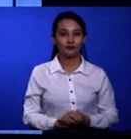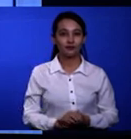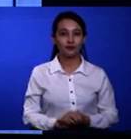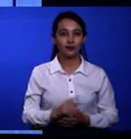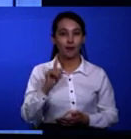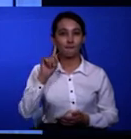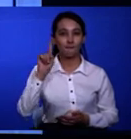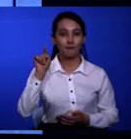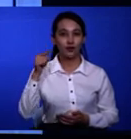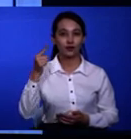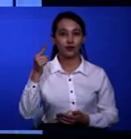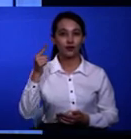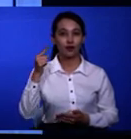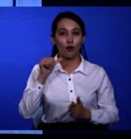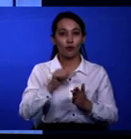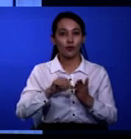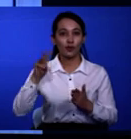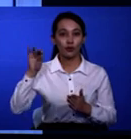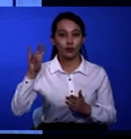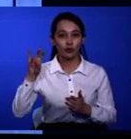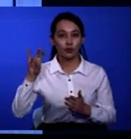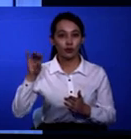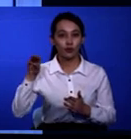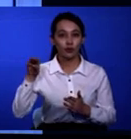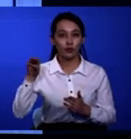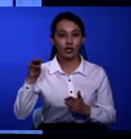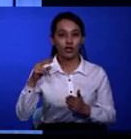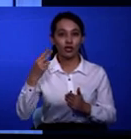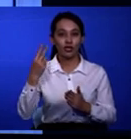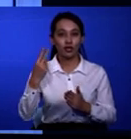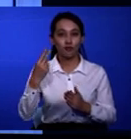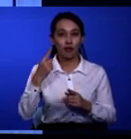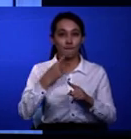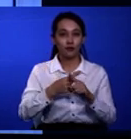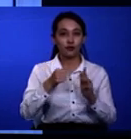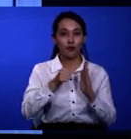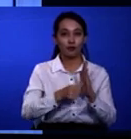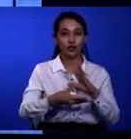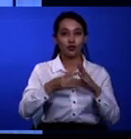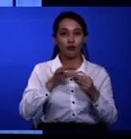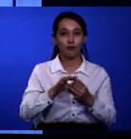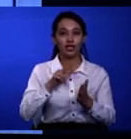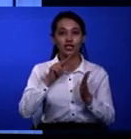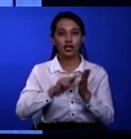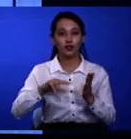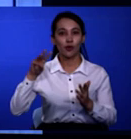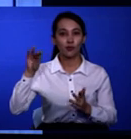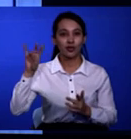1 soat 60 minut bo'lsa, 20 ni 60 ga qo'shamiz. 80 minut.